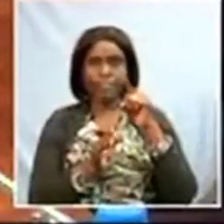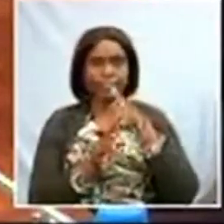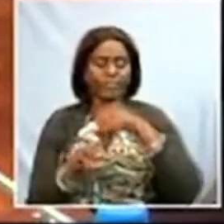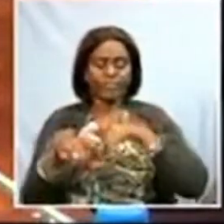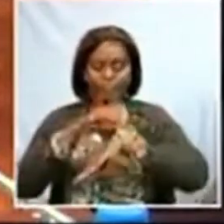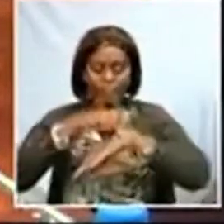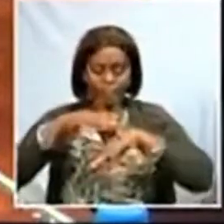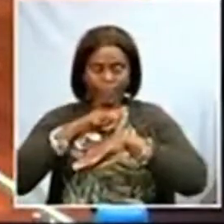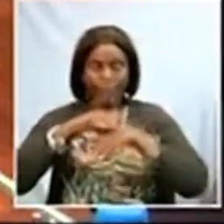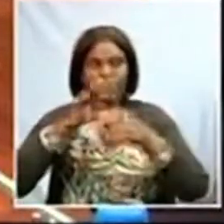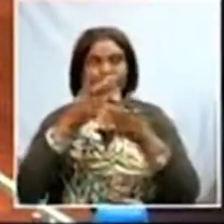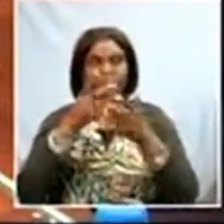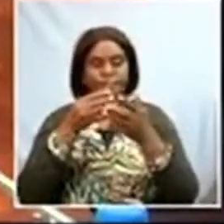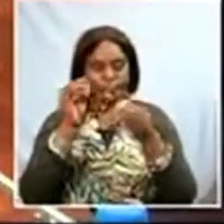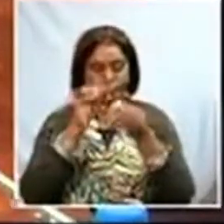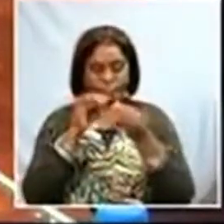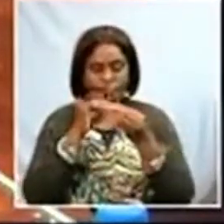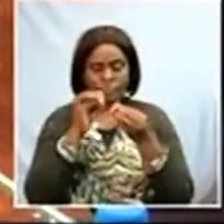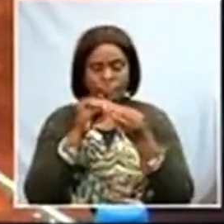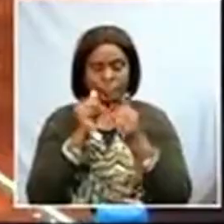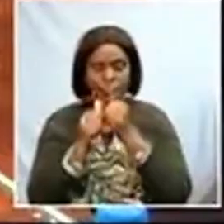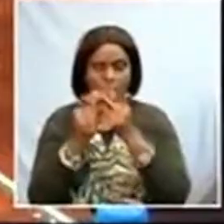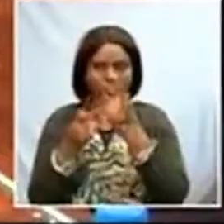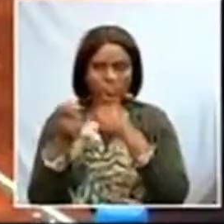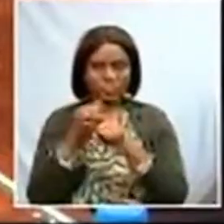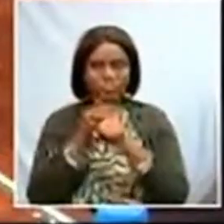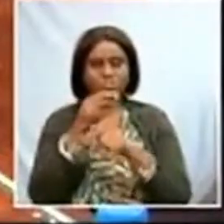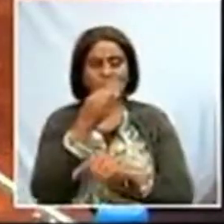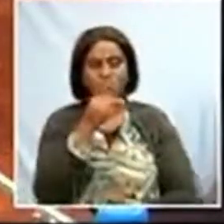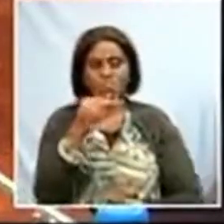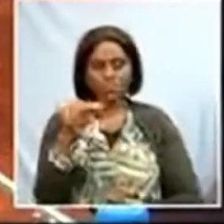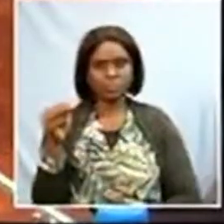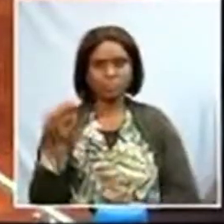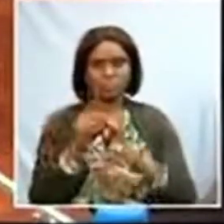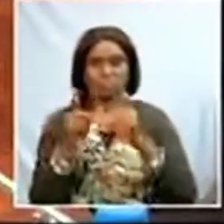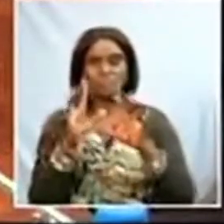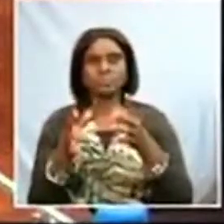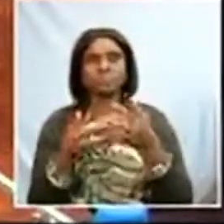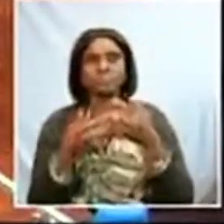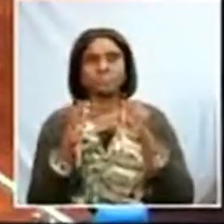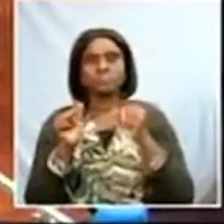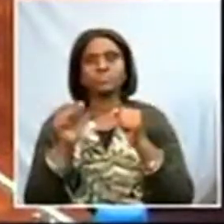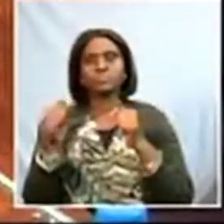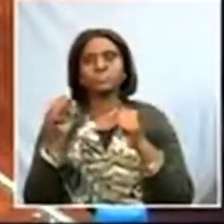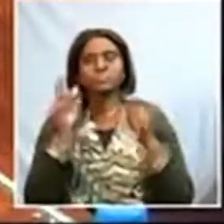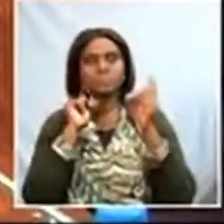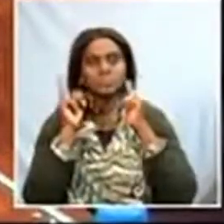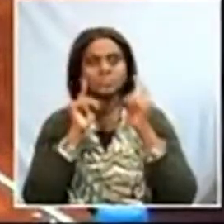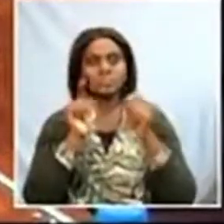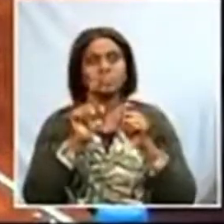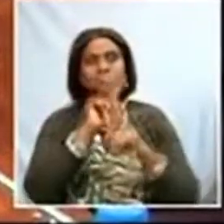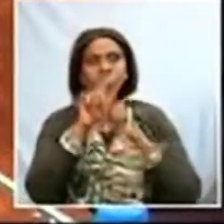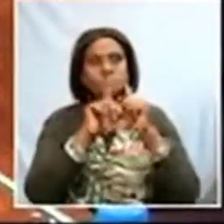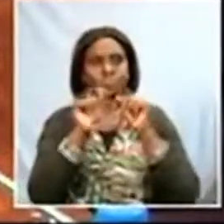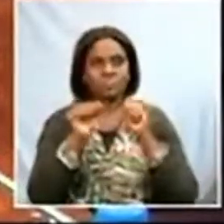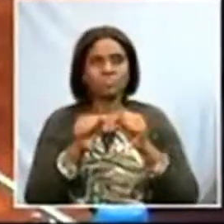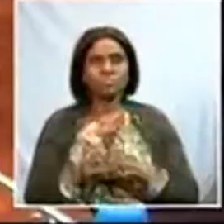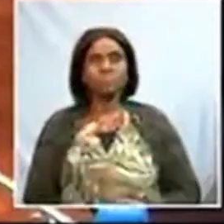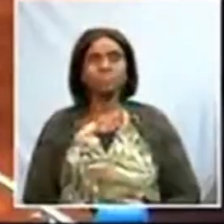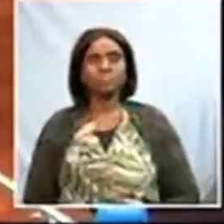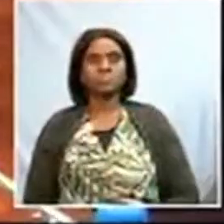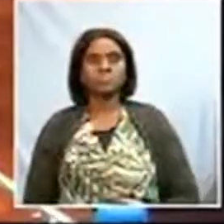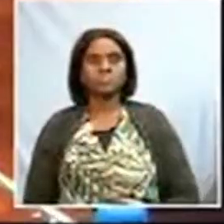excess amount which came from the materials, I think Director Engineering can take that question for me. Director